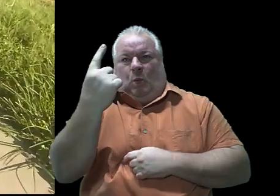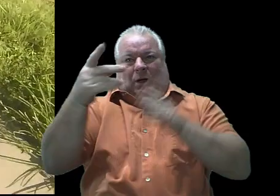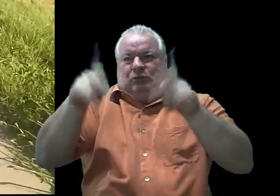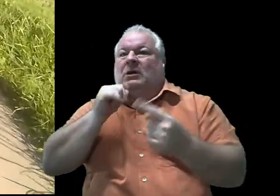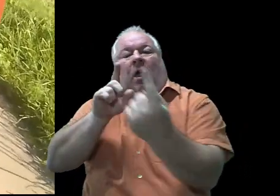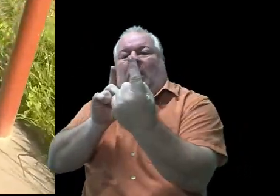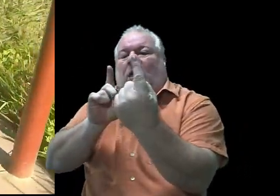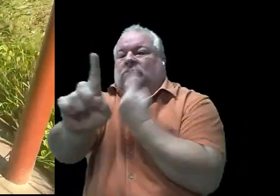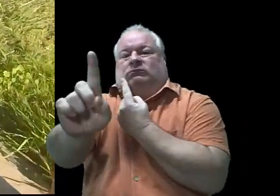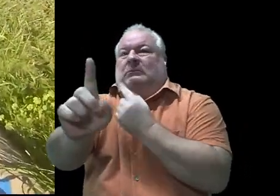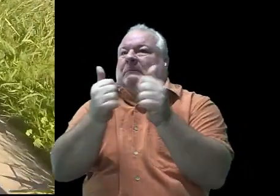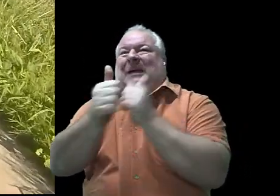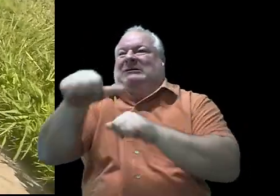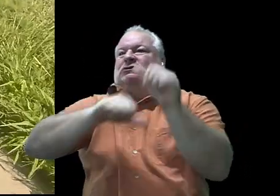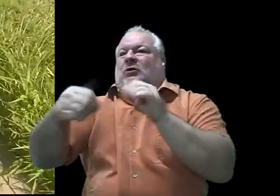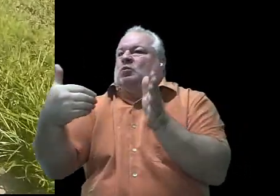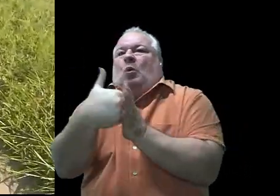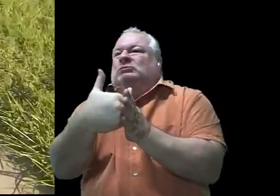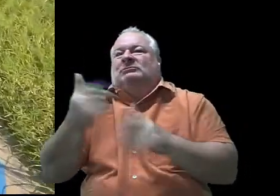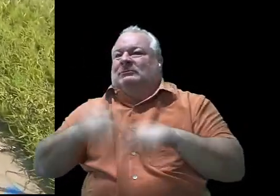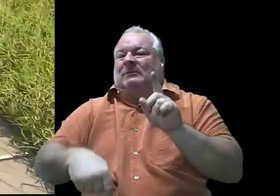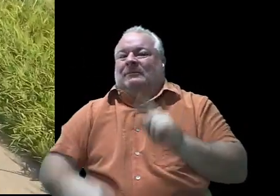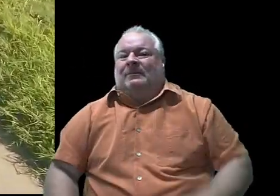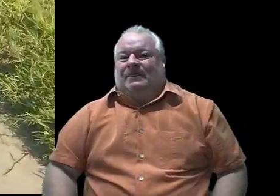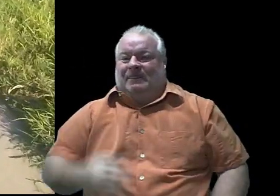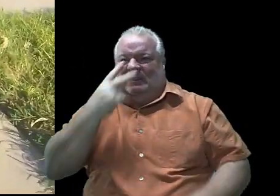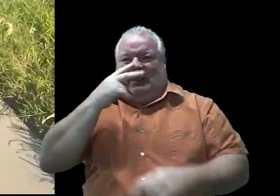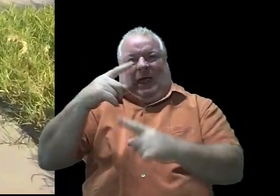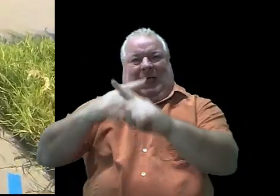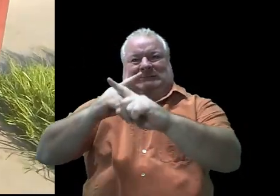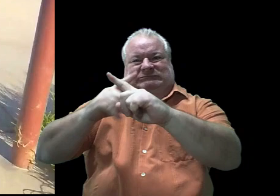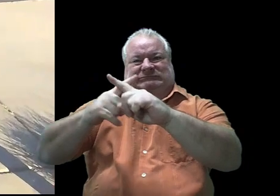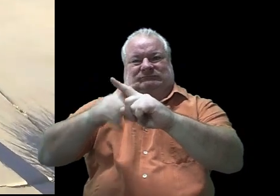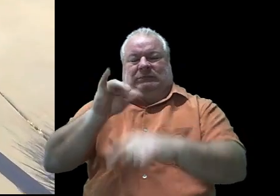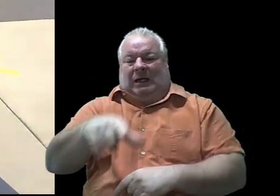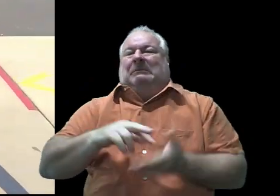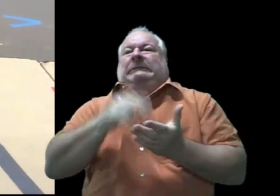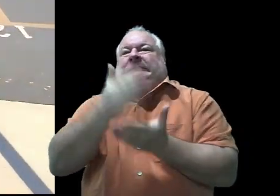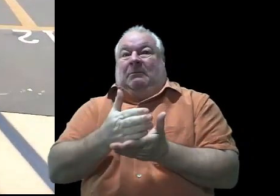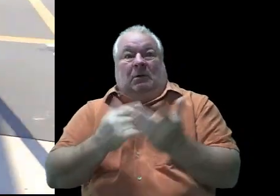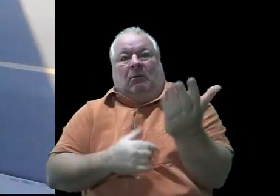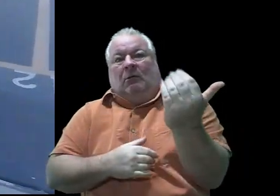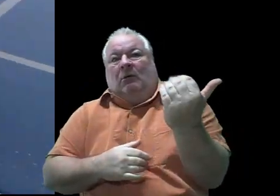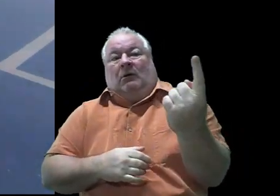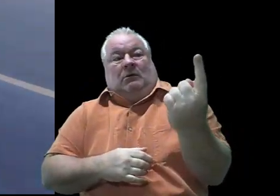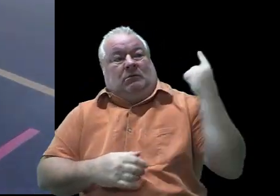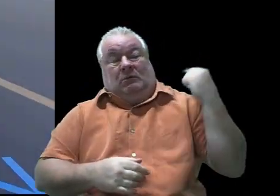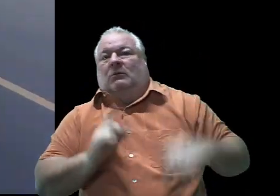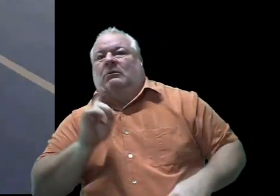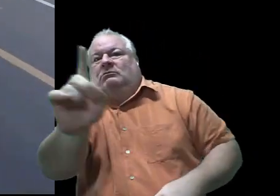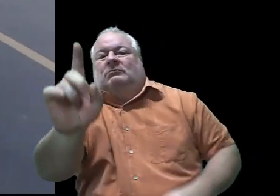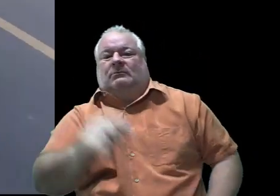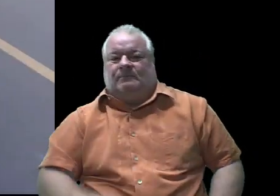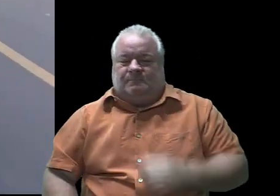you see a gray X. So let's take another hallway here before we